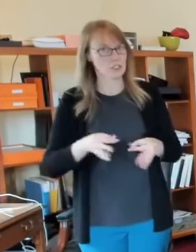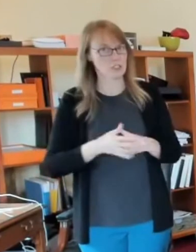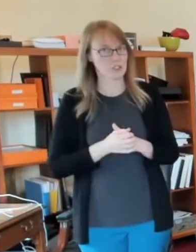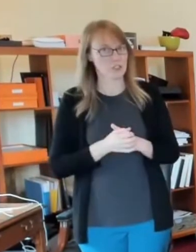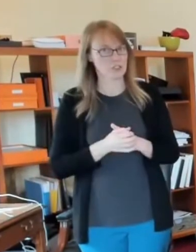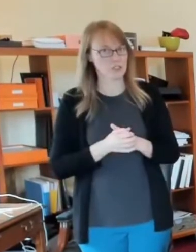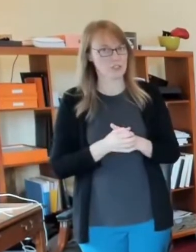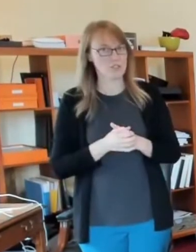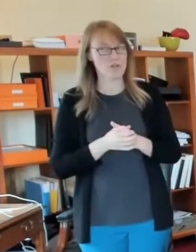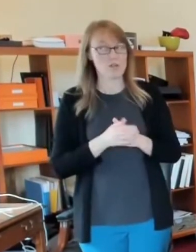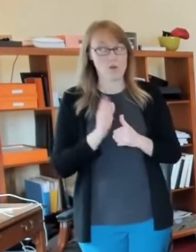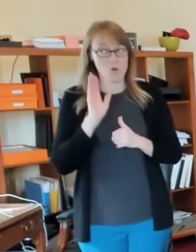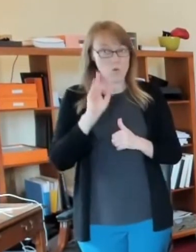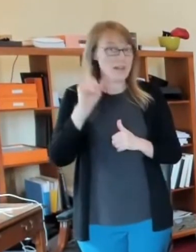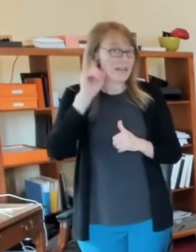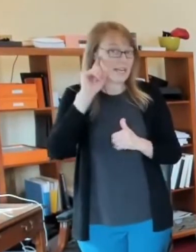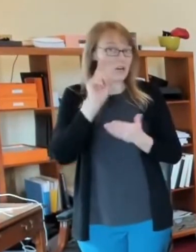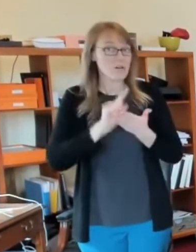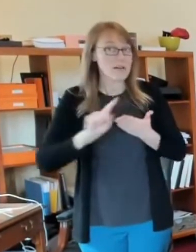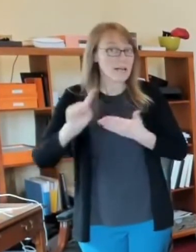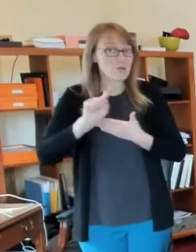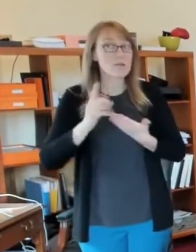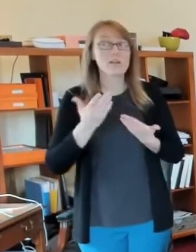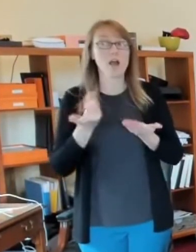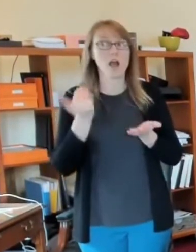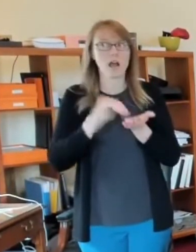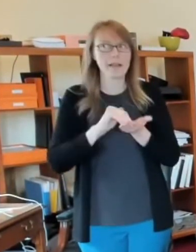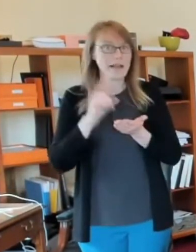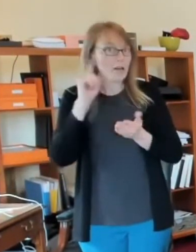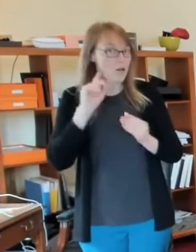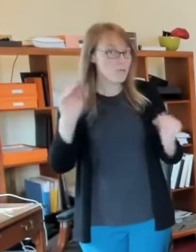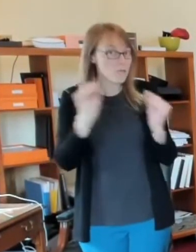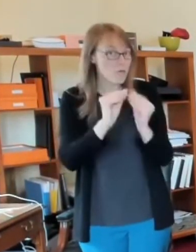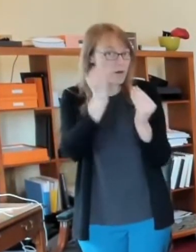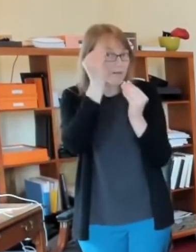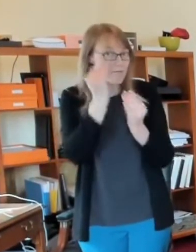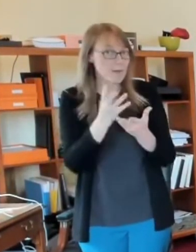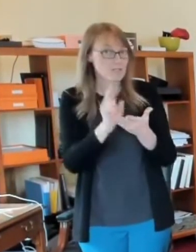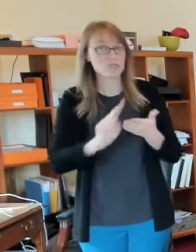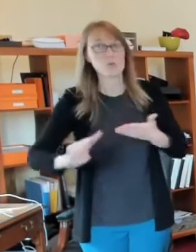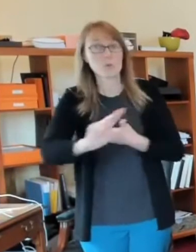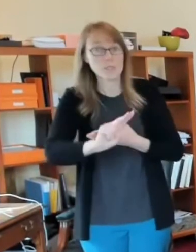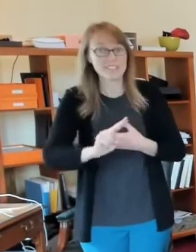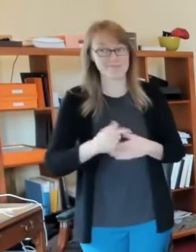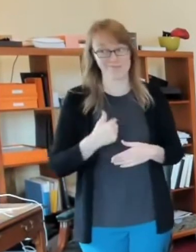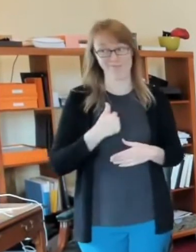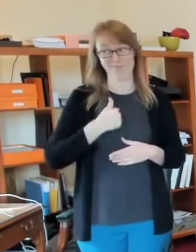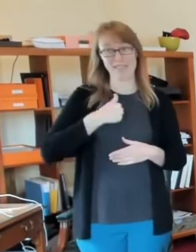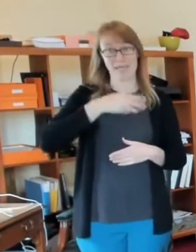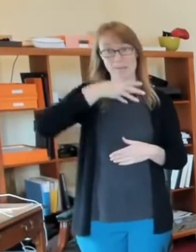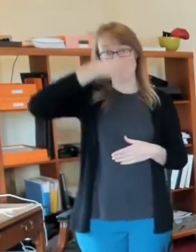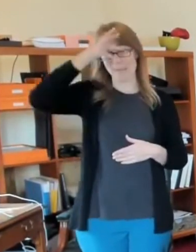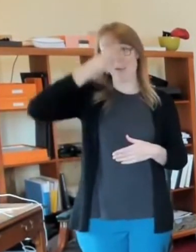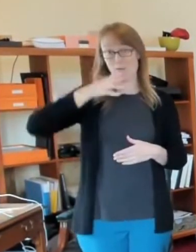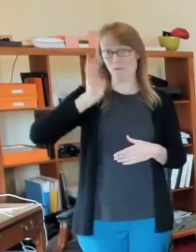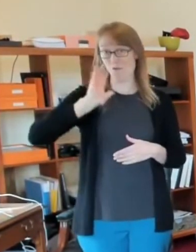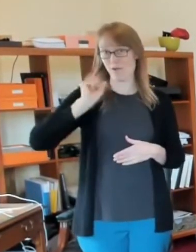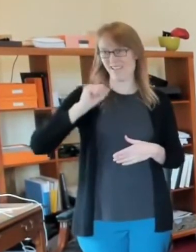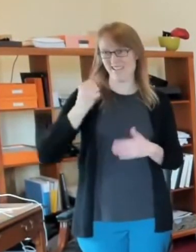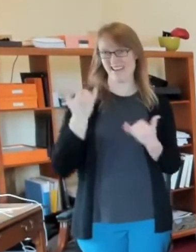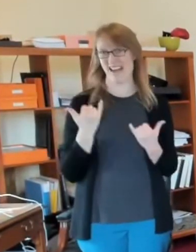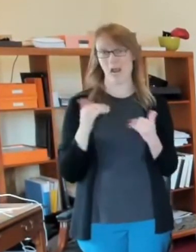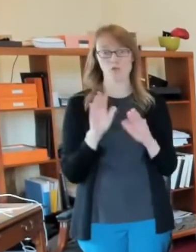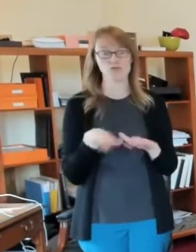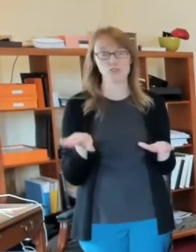to know 2 weeks from then. And I know that as a parent, I don't have little kids anymore, but I can't imagine